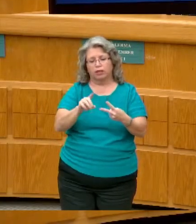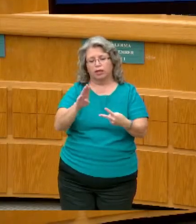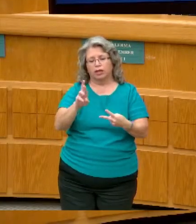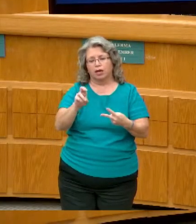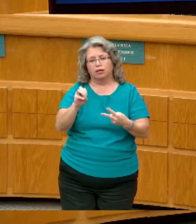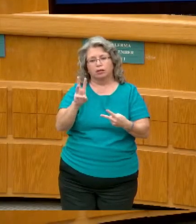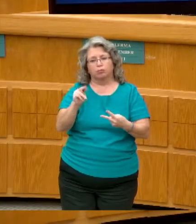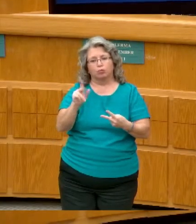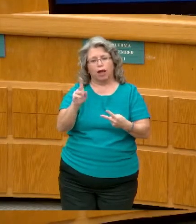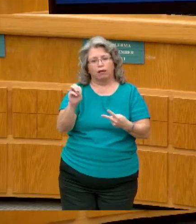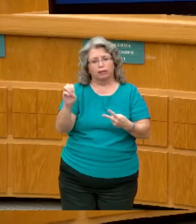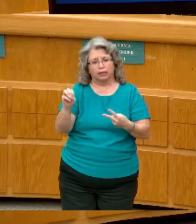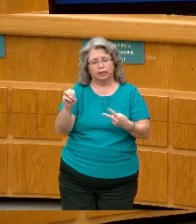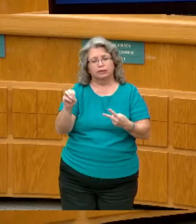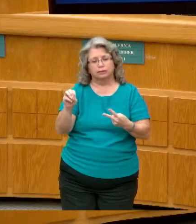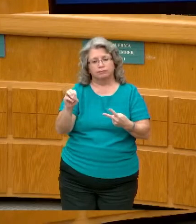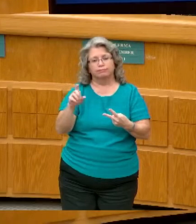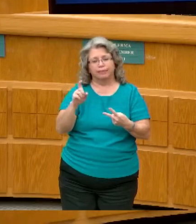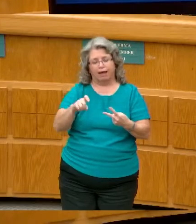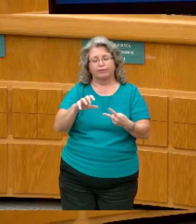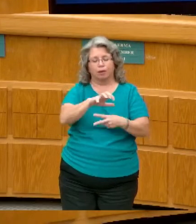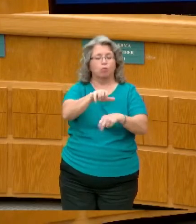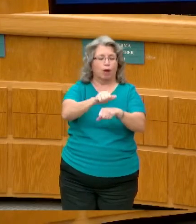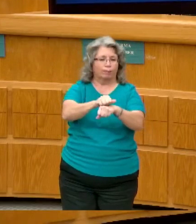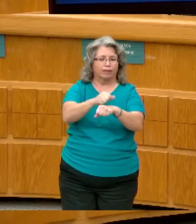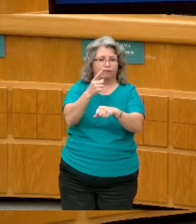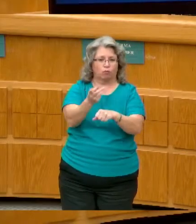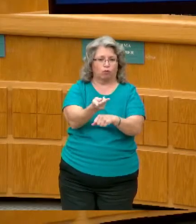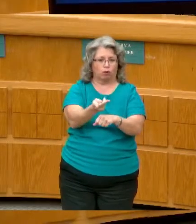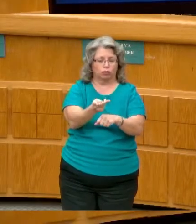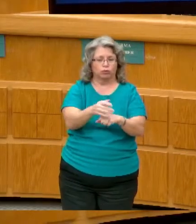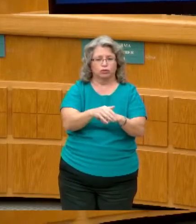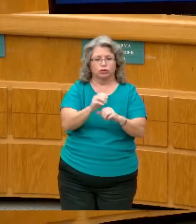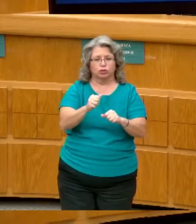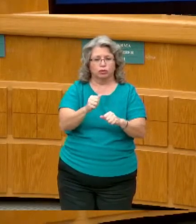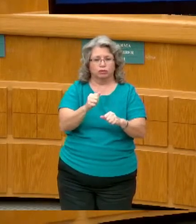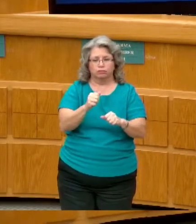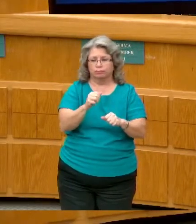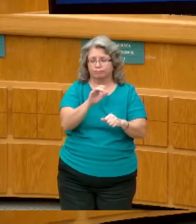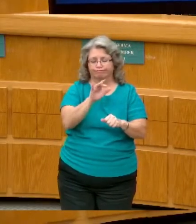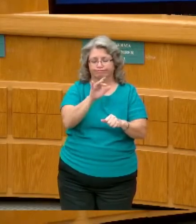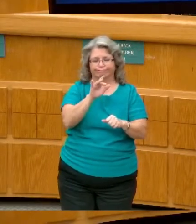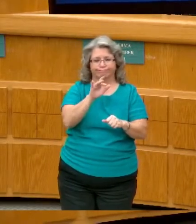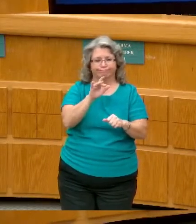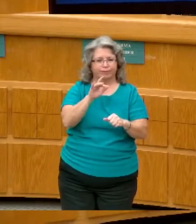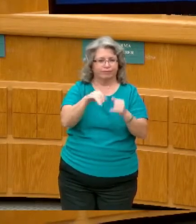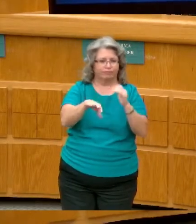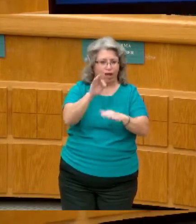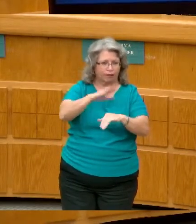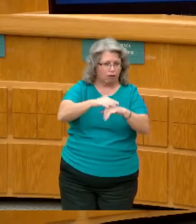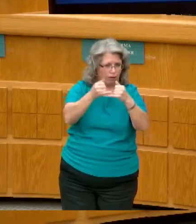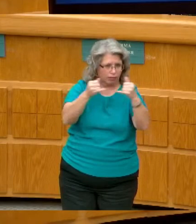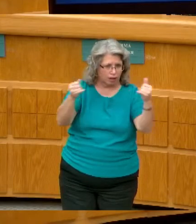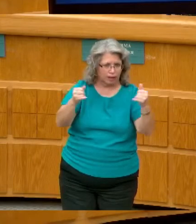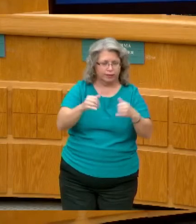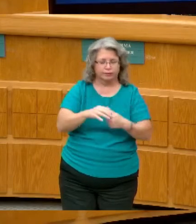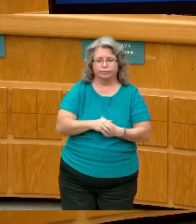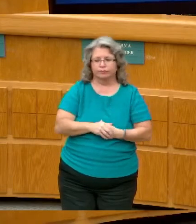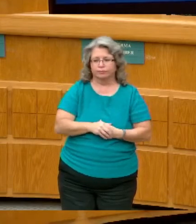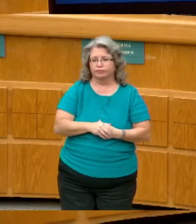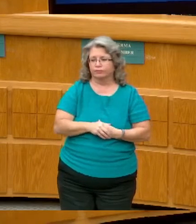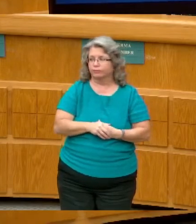have to make an appointment. And so you can visit amistadchc.com to make an appointment.